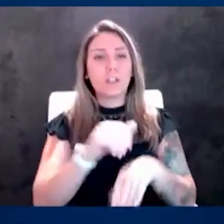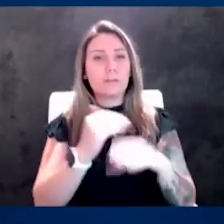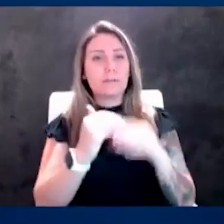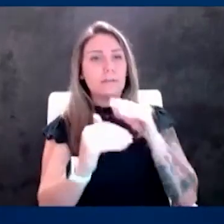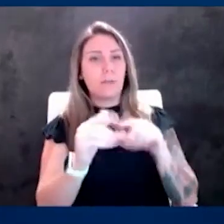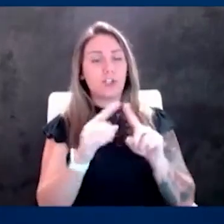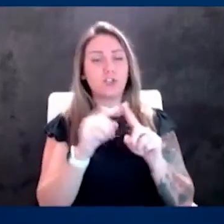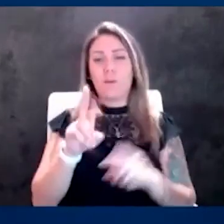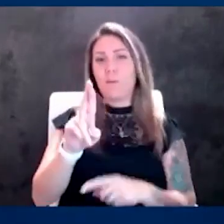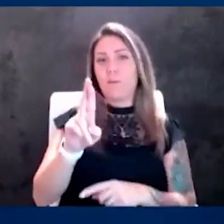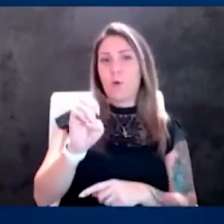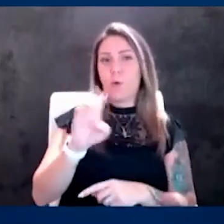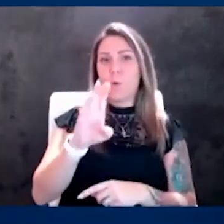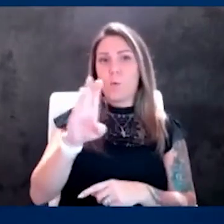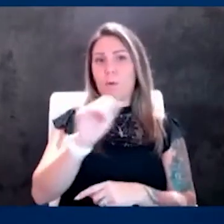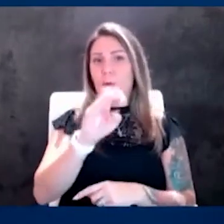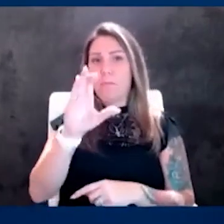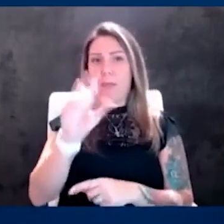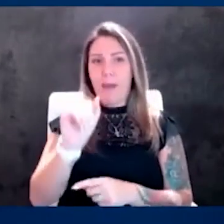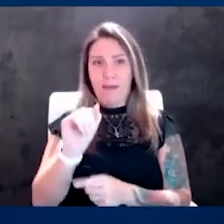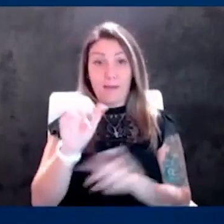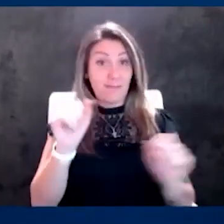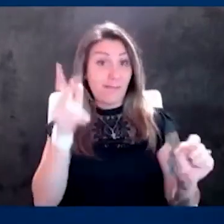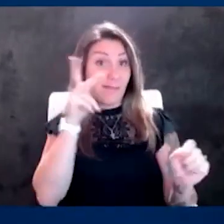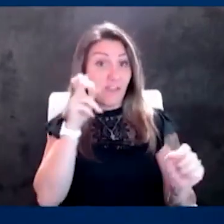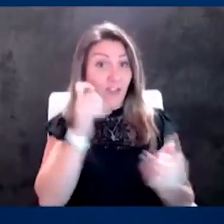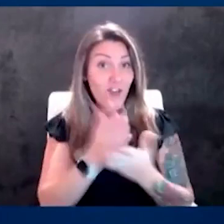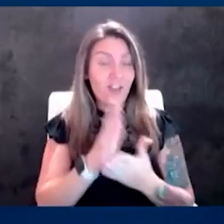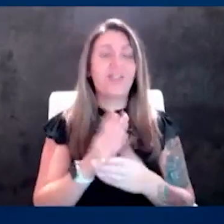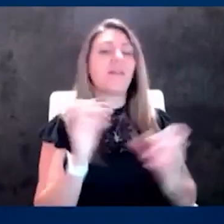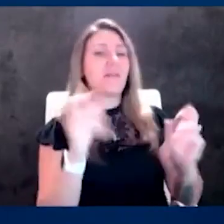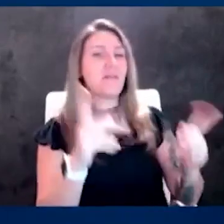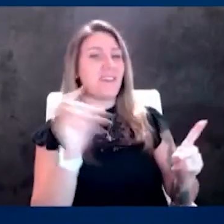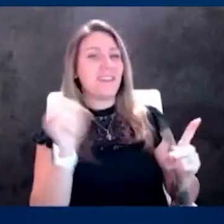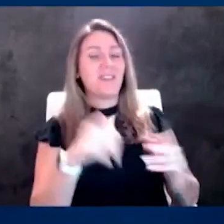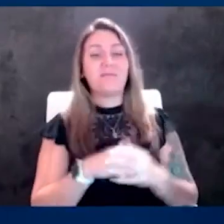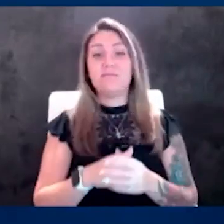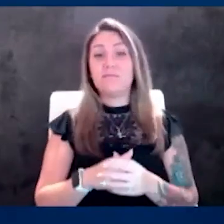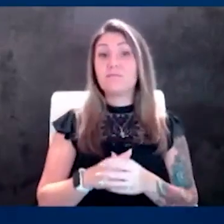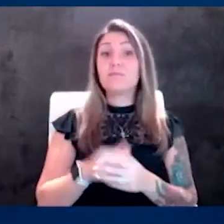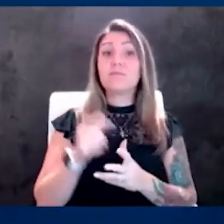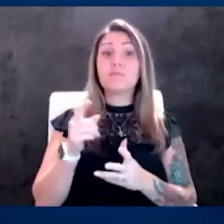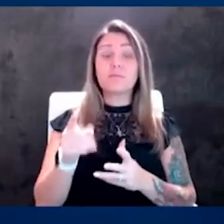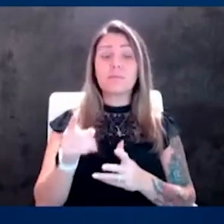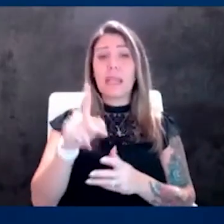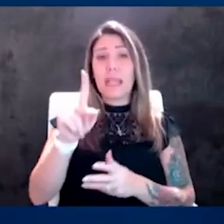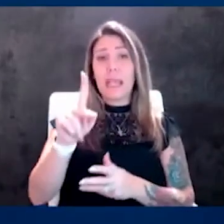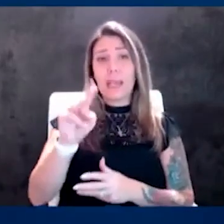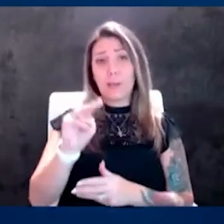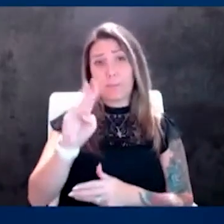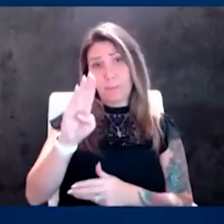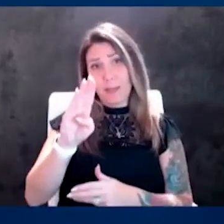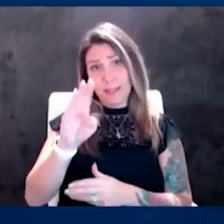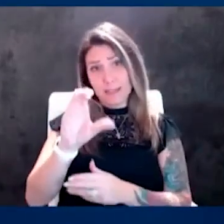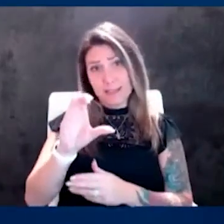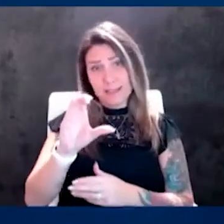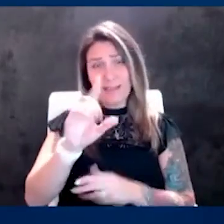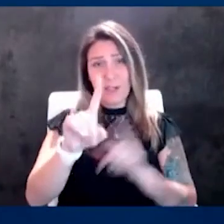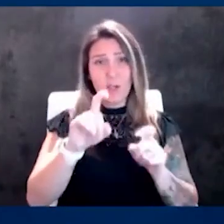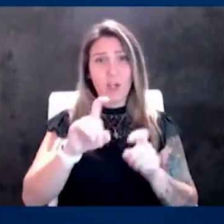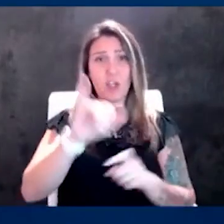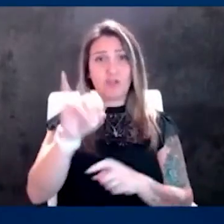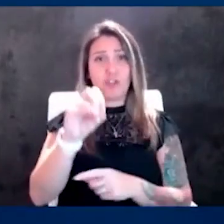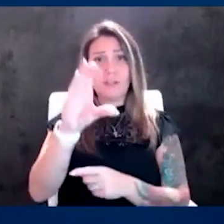Rebecca. Can you hear me all right? We got you. Okay. Rebecca at KMBC has a question. The Johnson County Sheriff Hayden announced